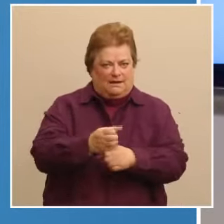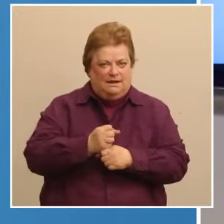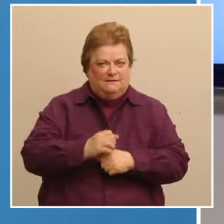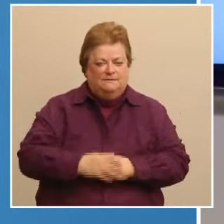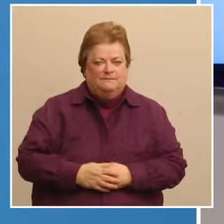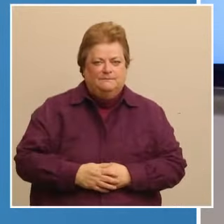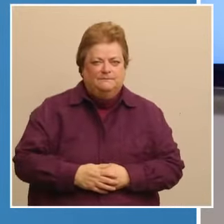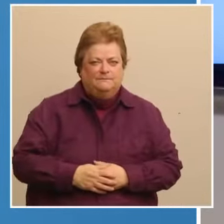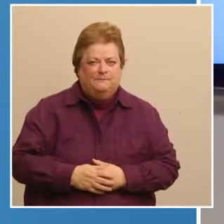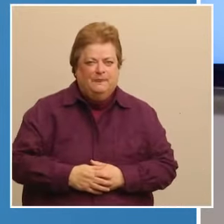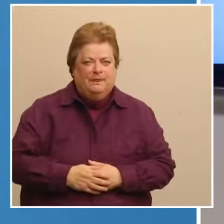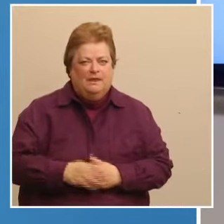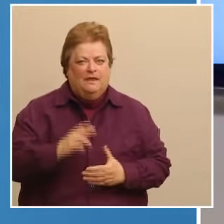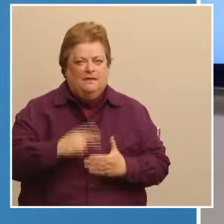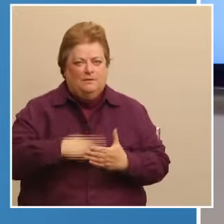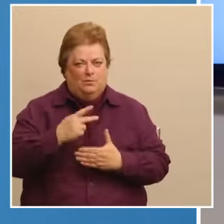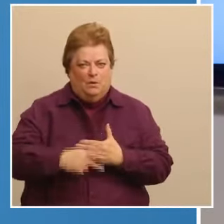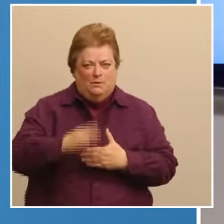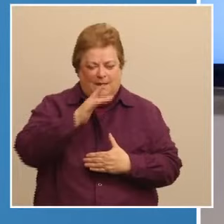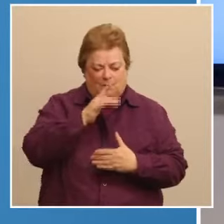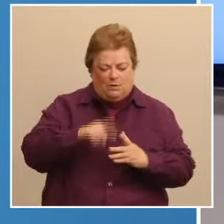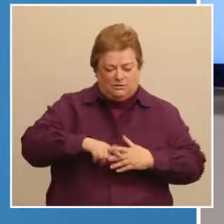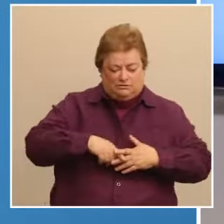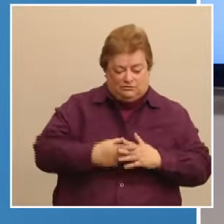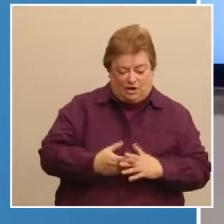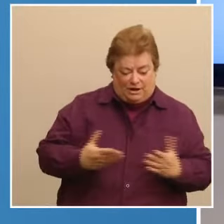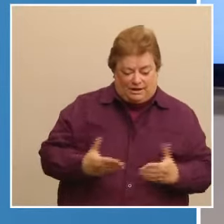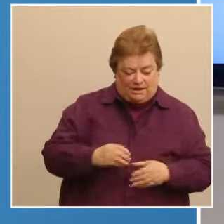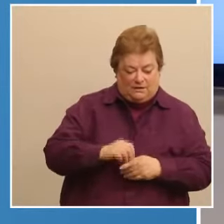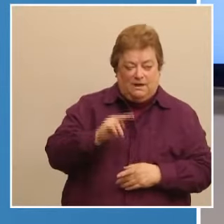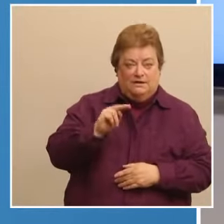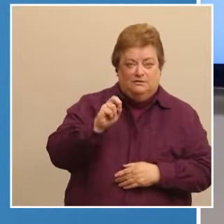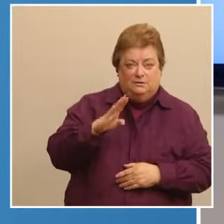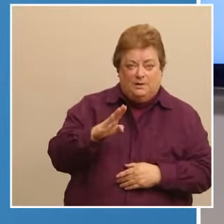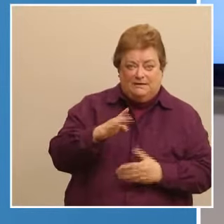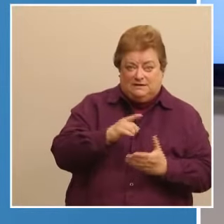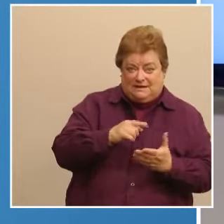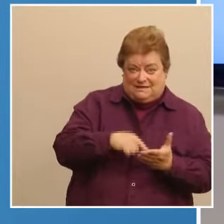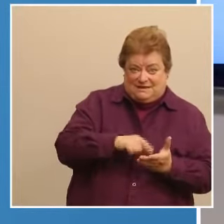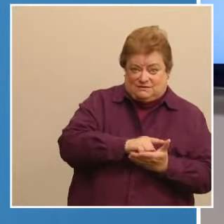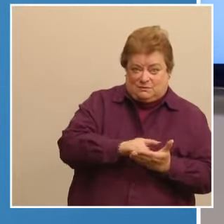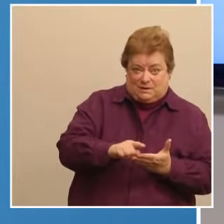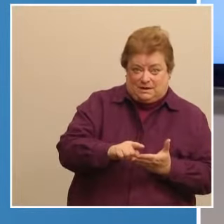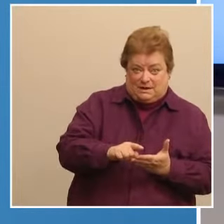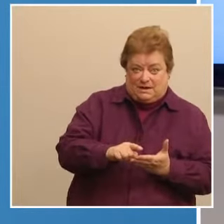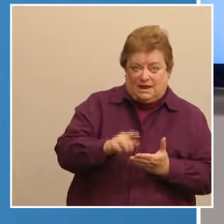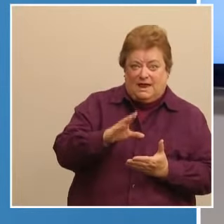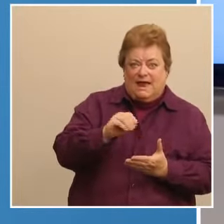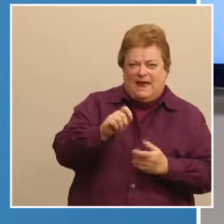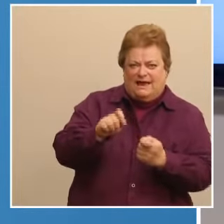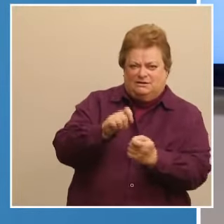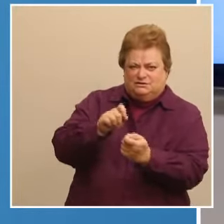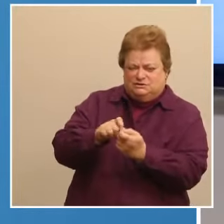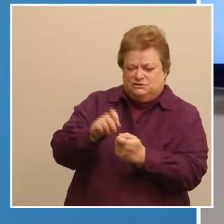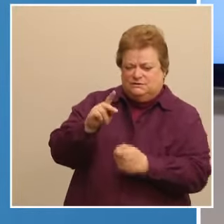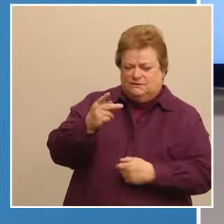The program will roll out in Nebraska this week and possibly next at certain pharmacies will have the